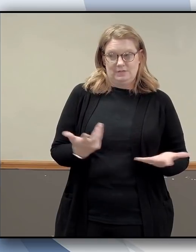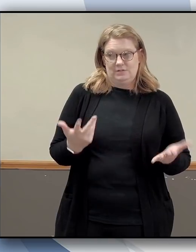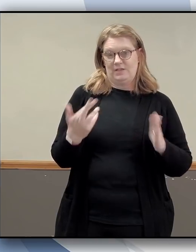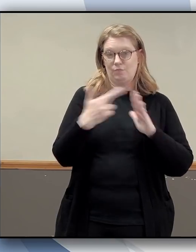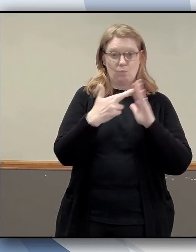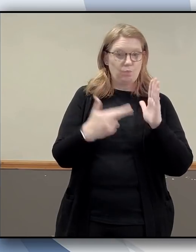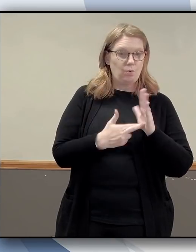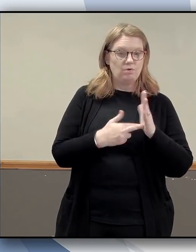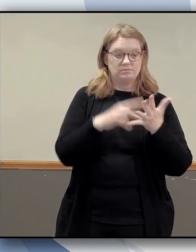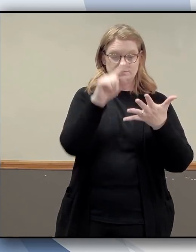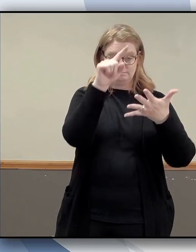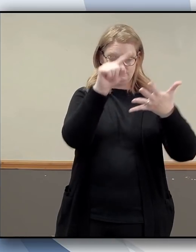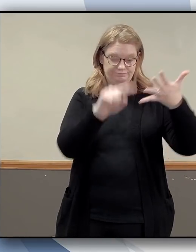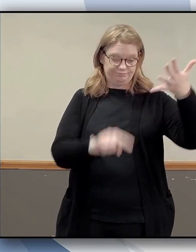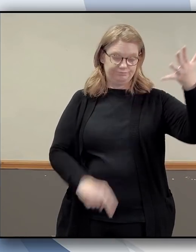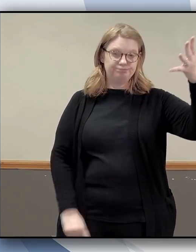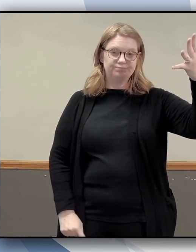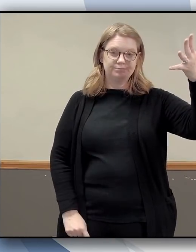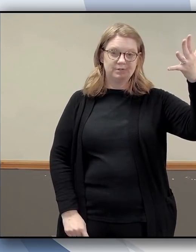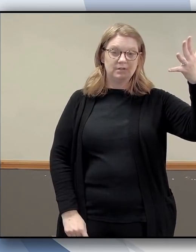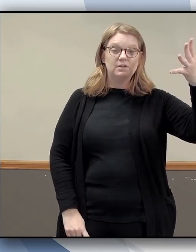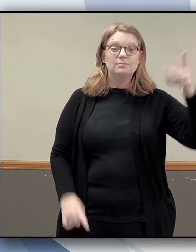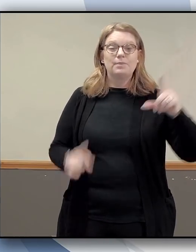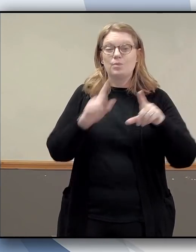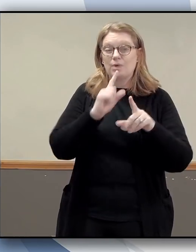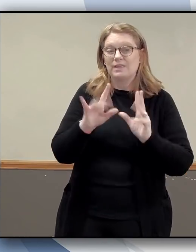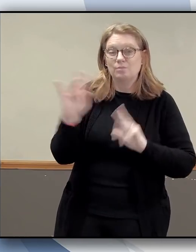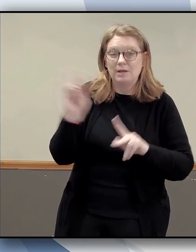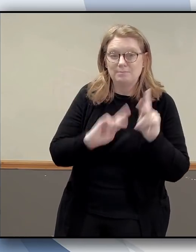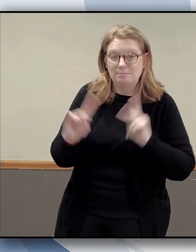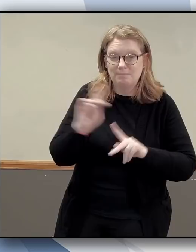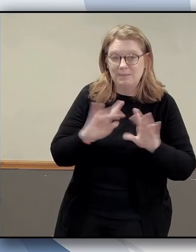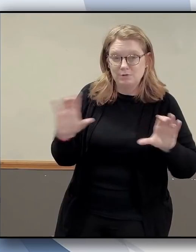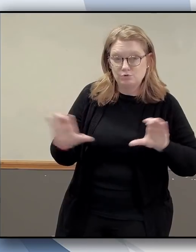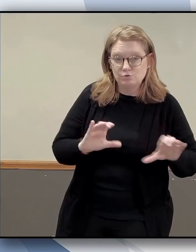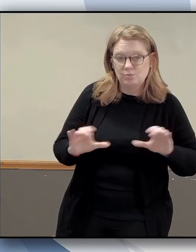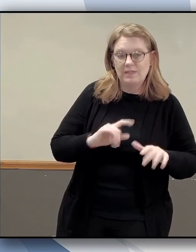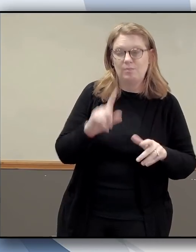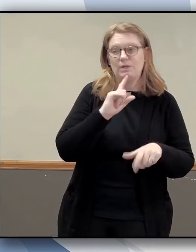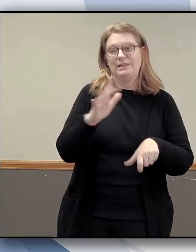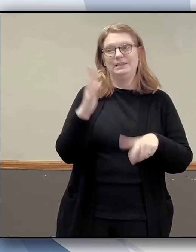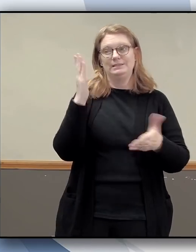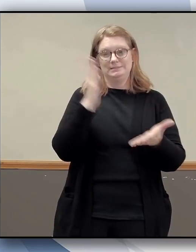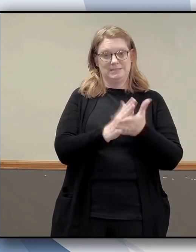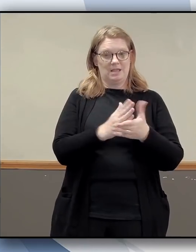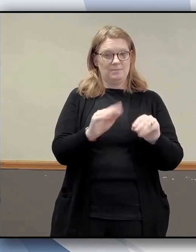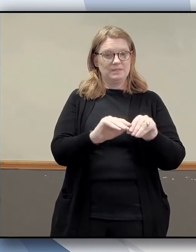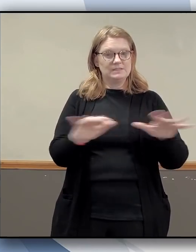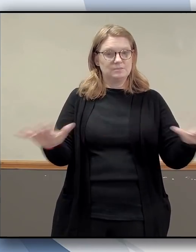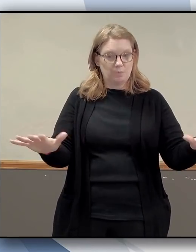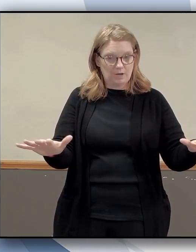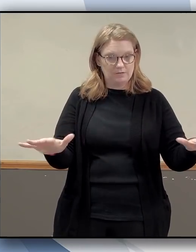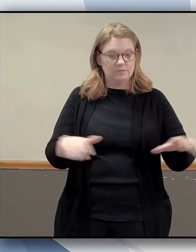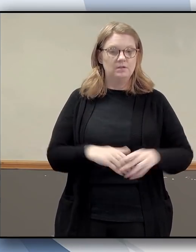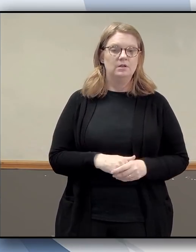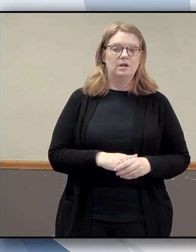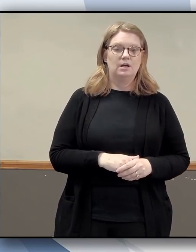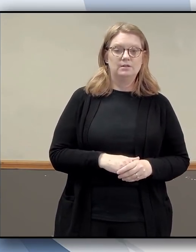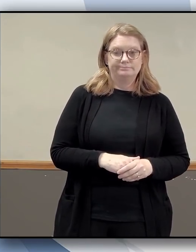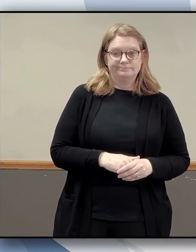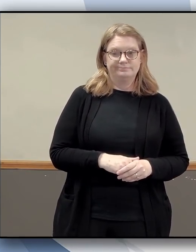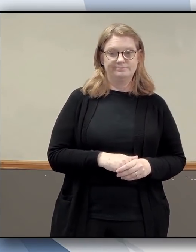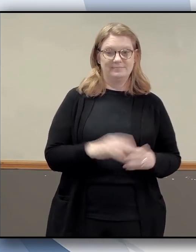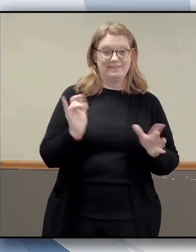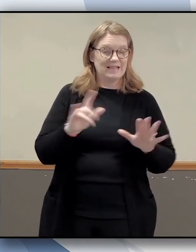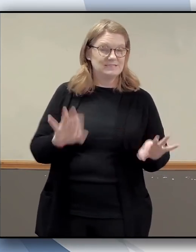and regulations you want, but it's what people do that will stop the spread, and so I think that's the key.